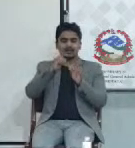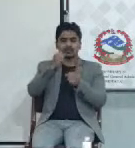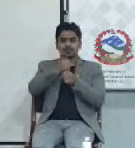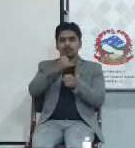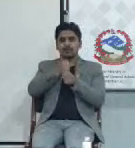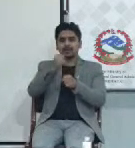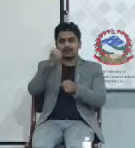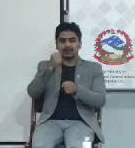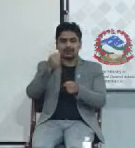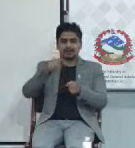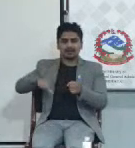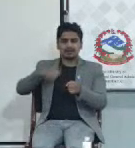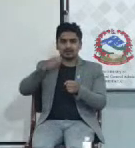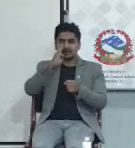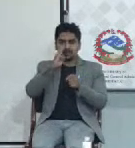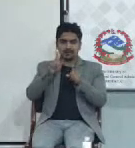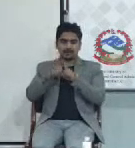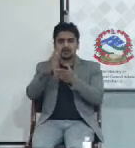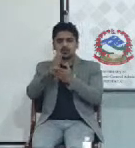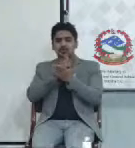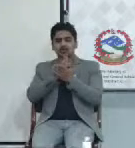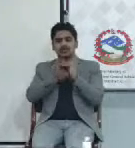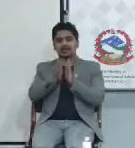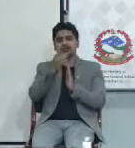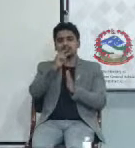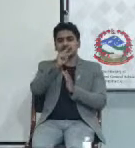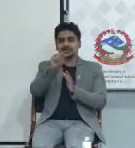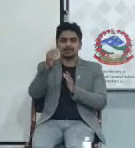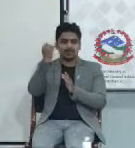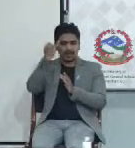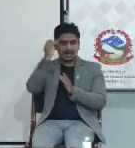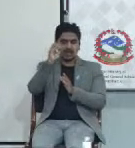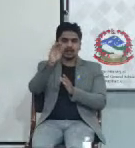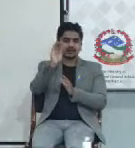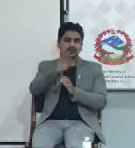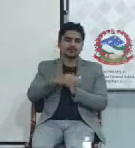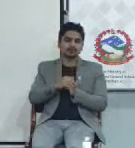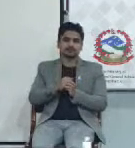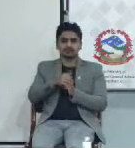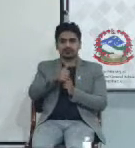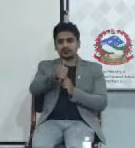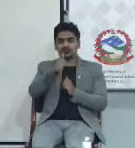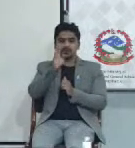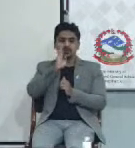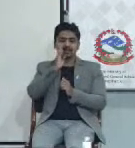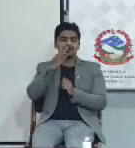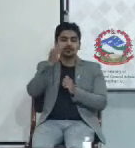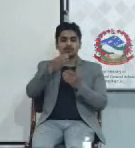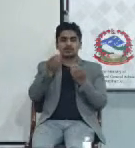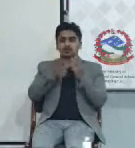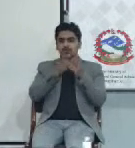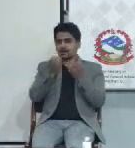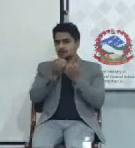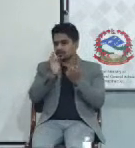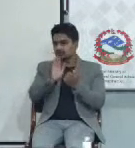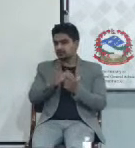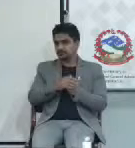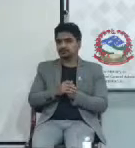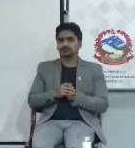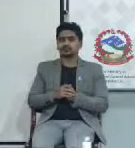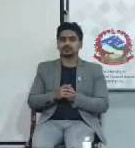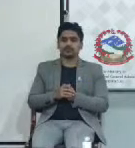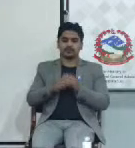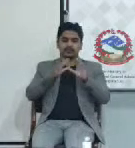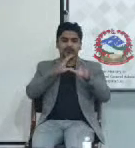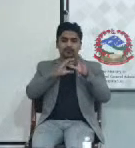Use of appropriate language, because we talk about the communication. The government is for whom? It is